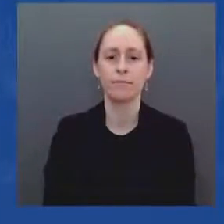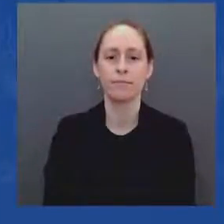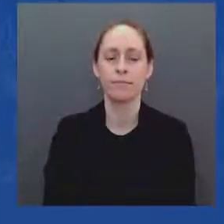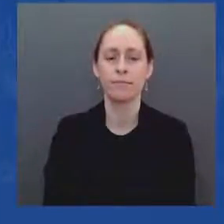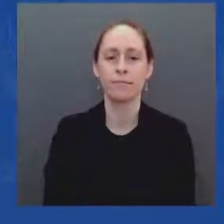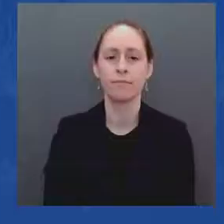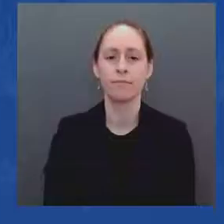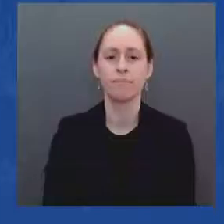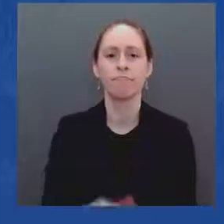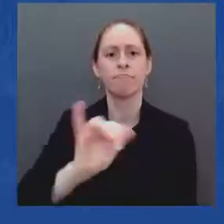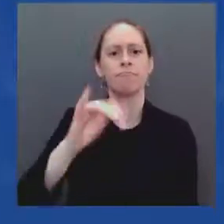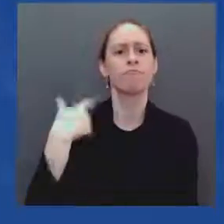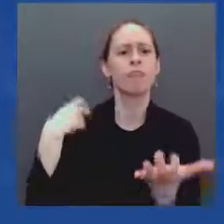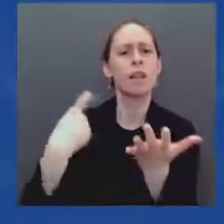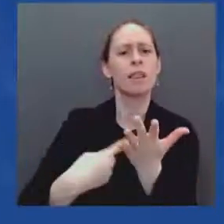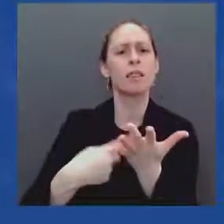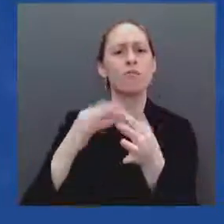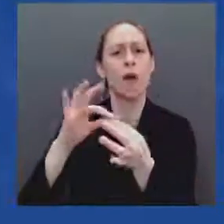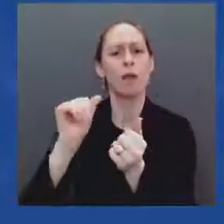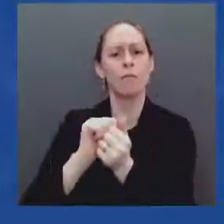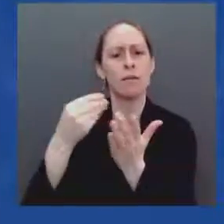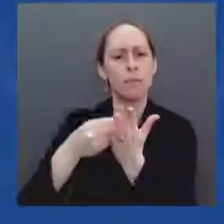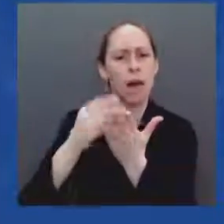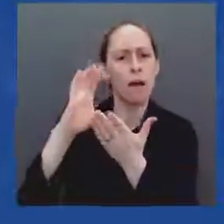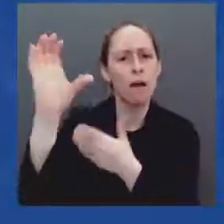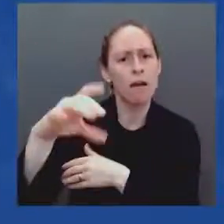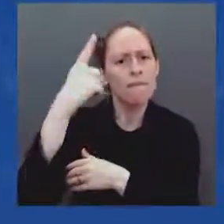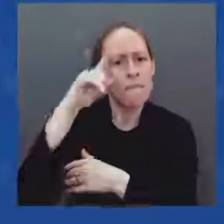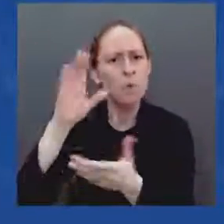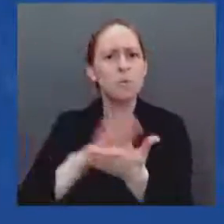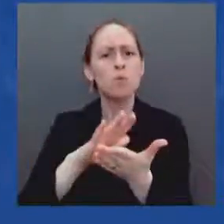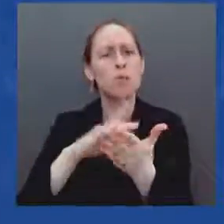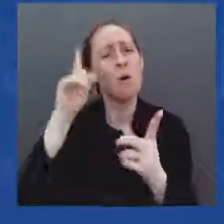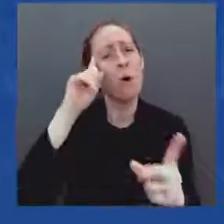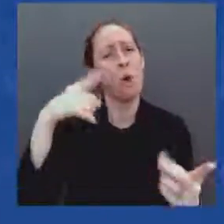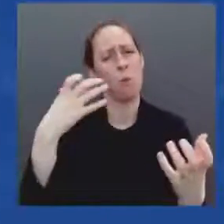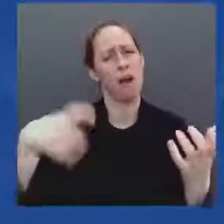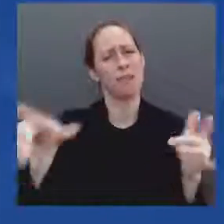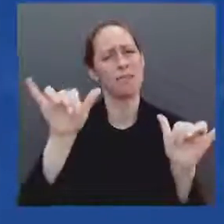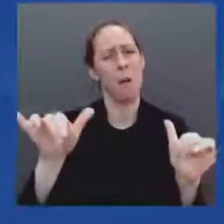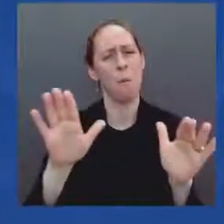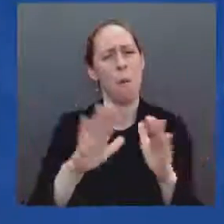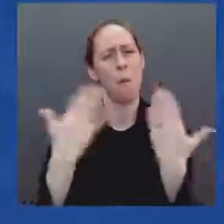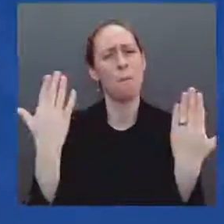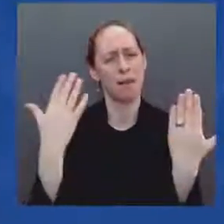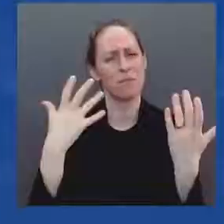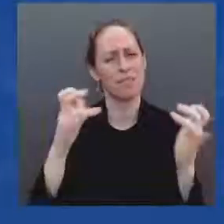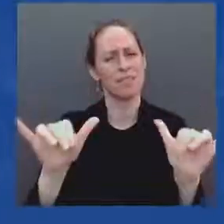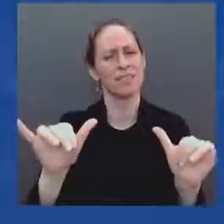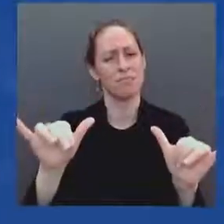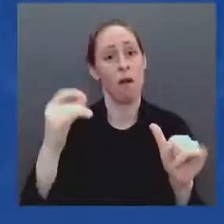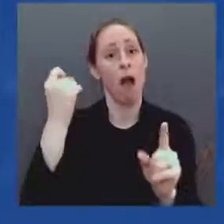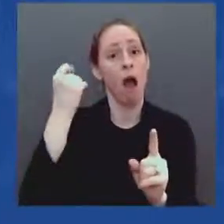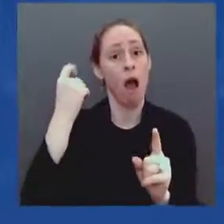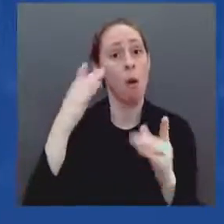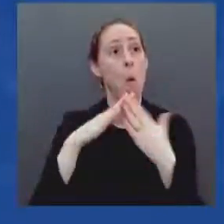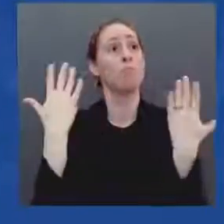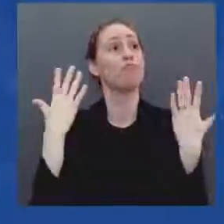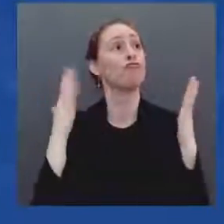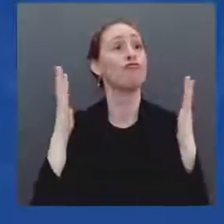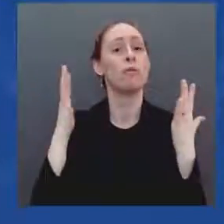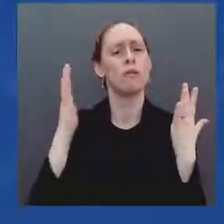stay open, keep your schools open, and keep them open safely. There's a lot of money you have there for everything from dealing